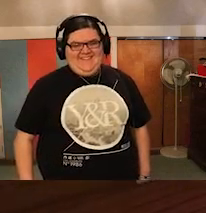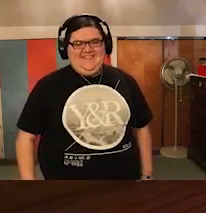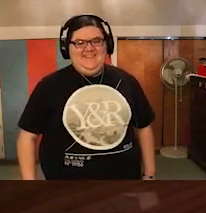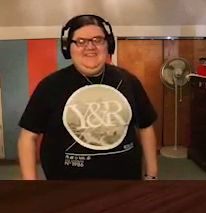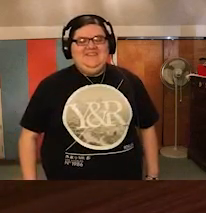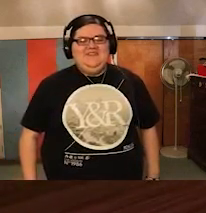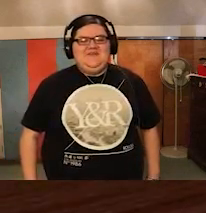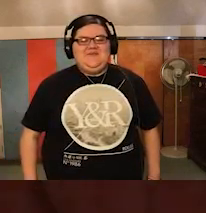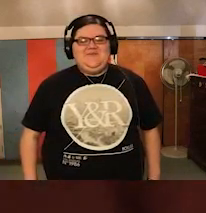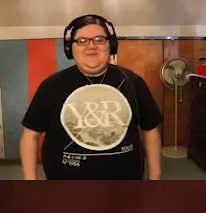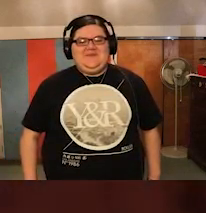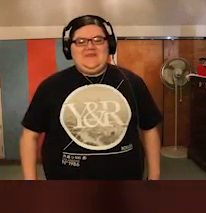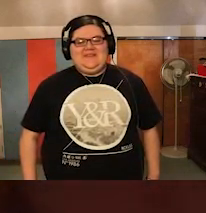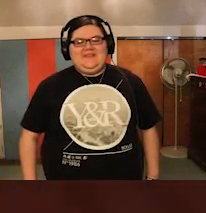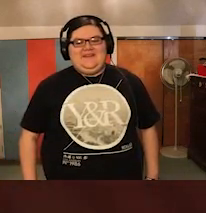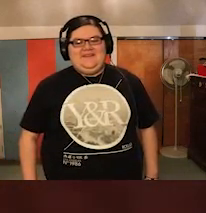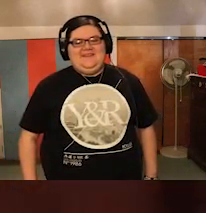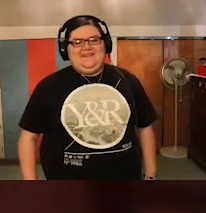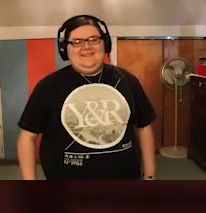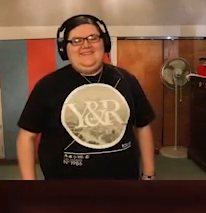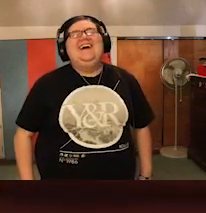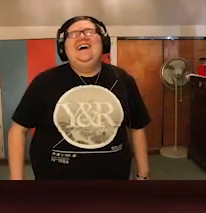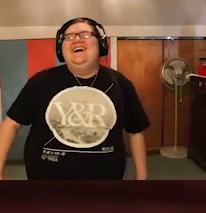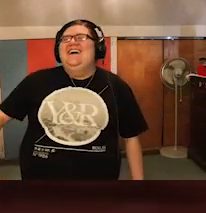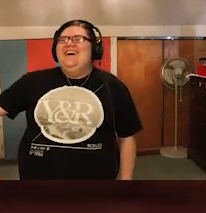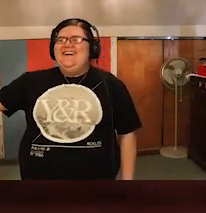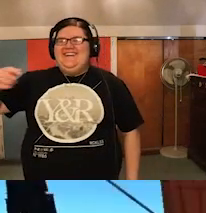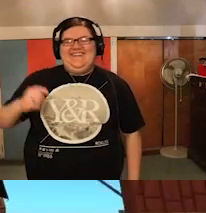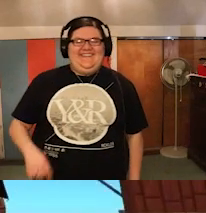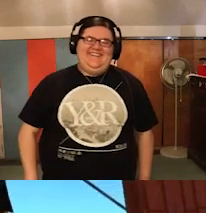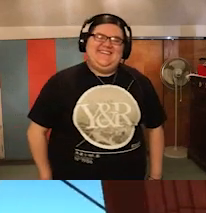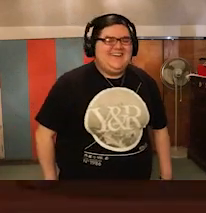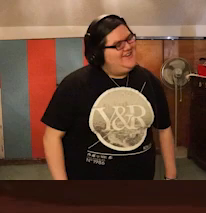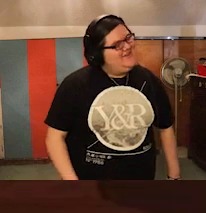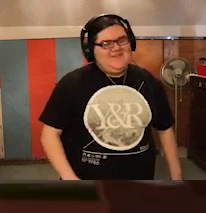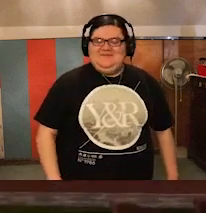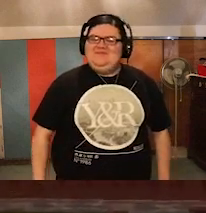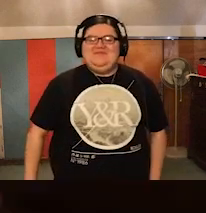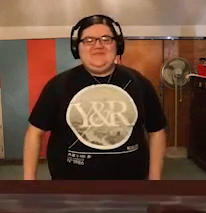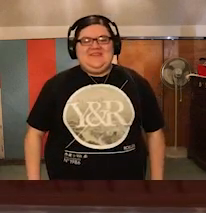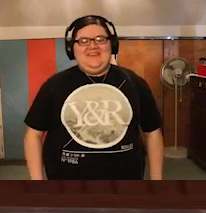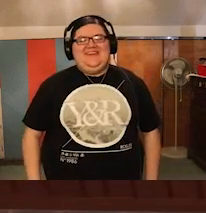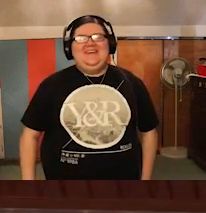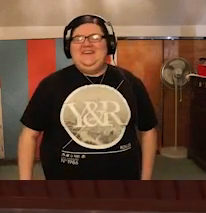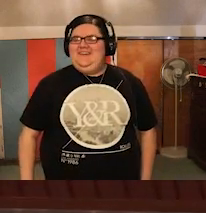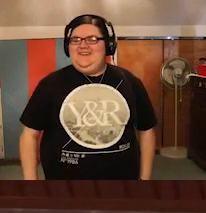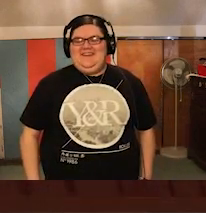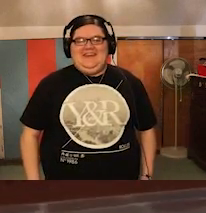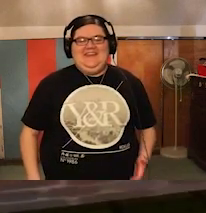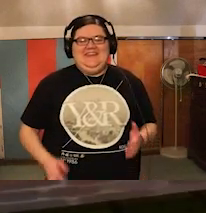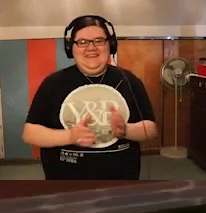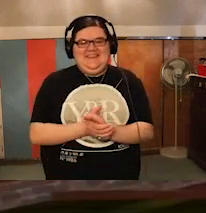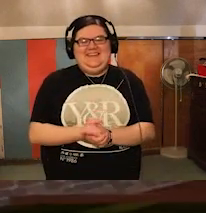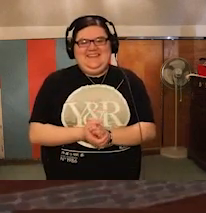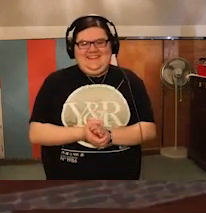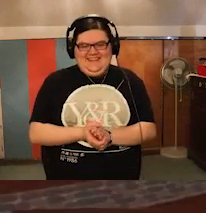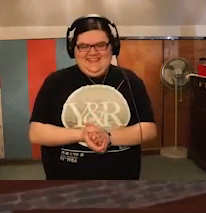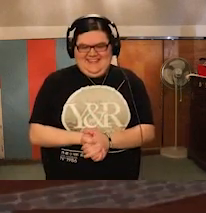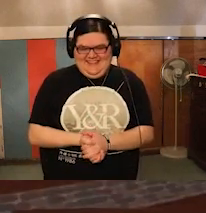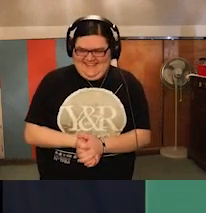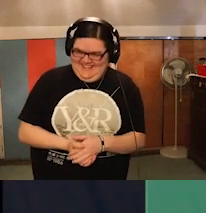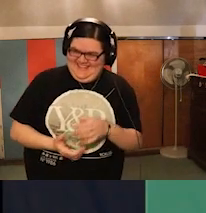Why are you so much saying that? Well, I'm excited. Fuck you. No, it's cute. Huh? Why you? Excited. You know what I mean? Yeah. Why is he gonna